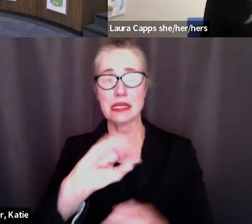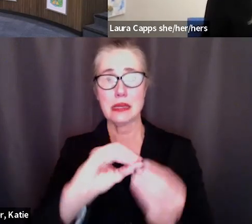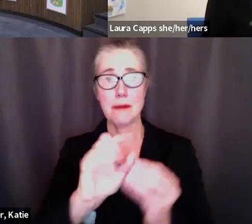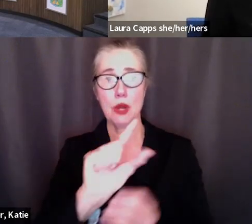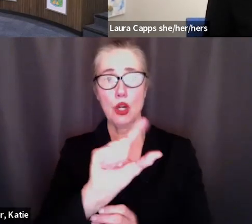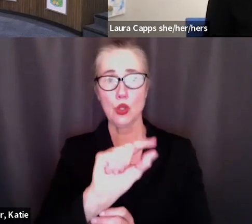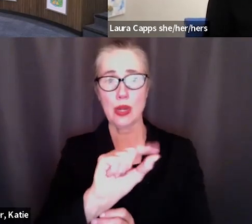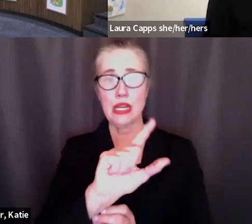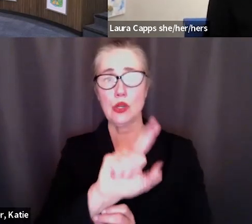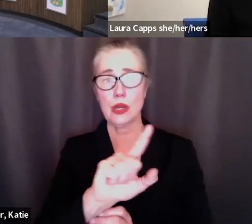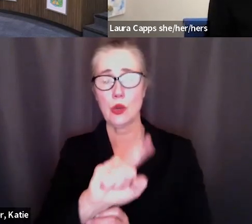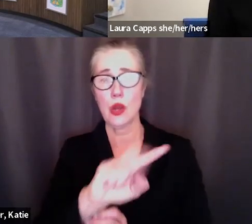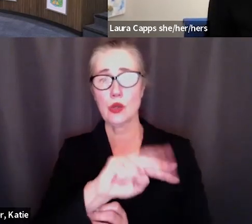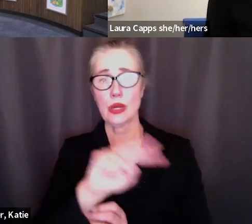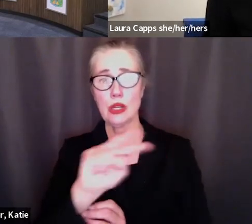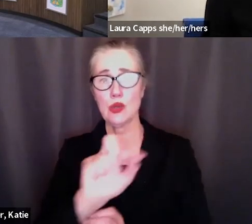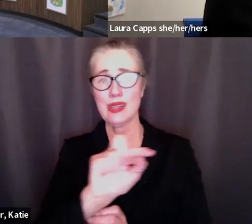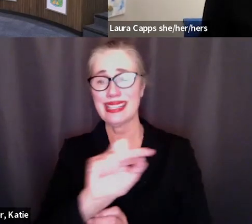22-11